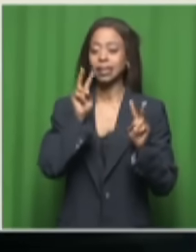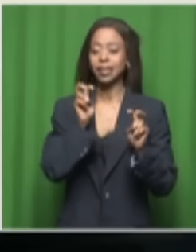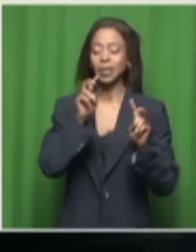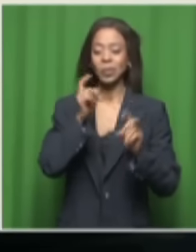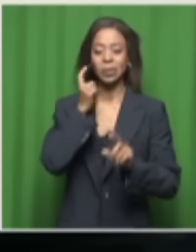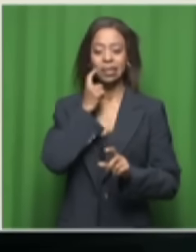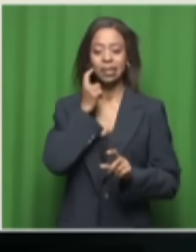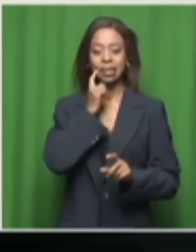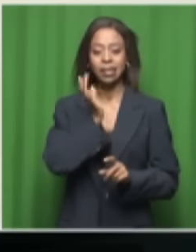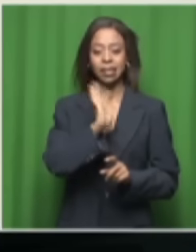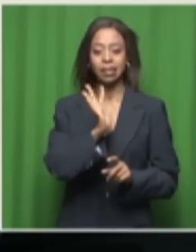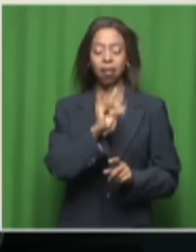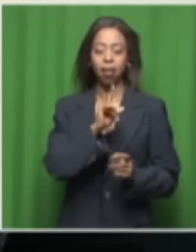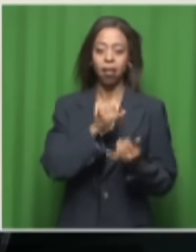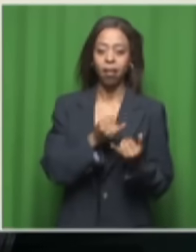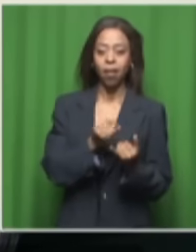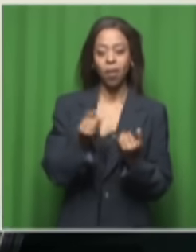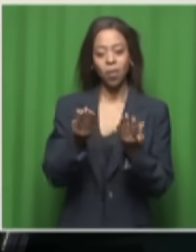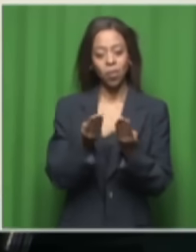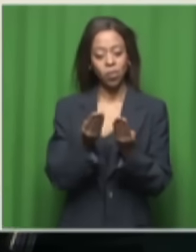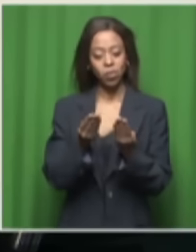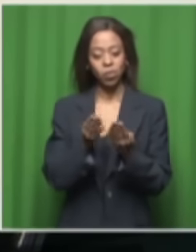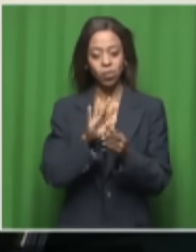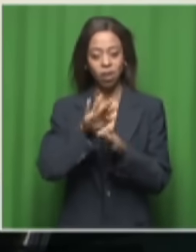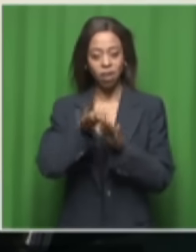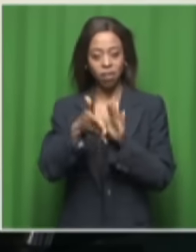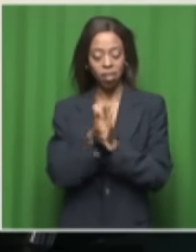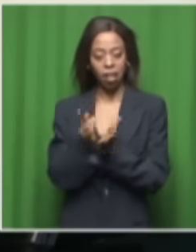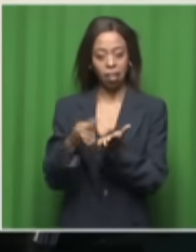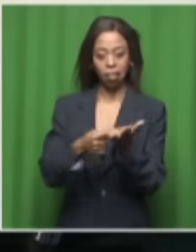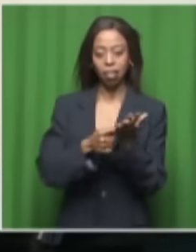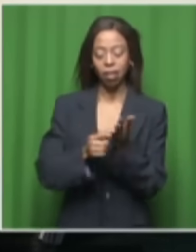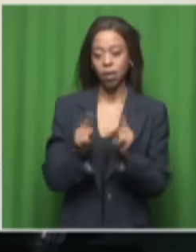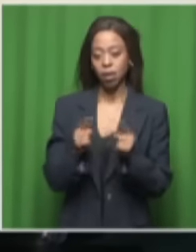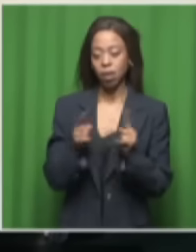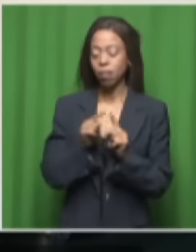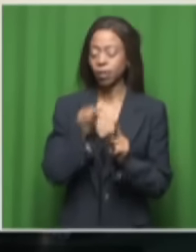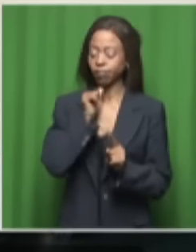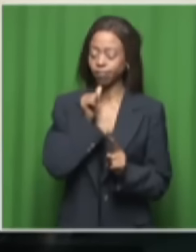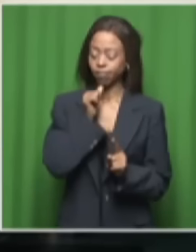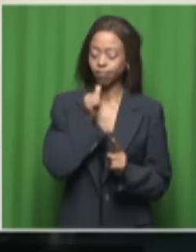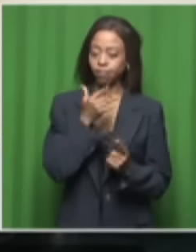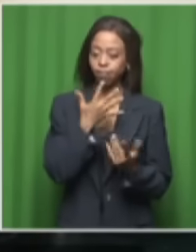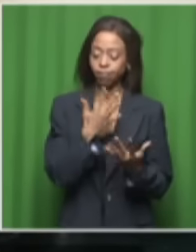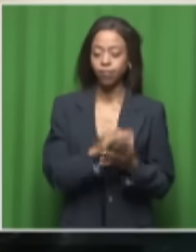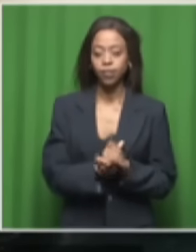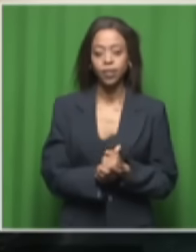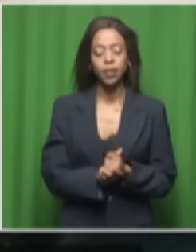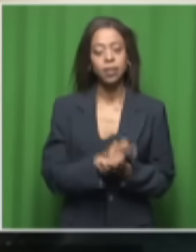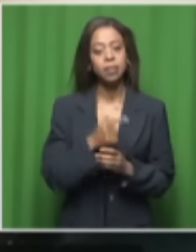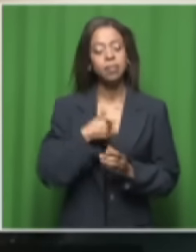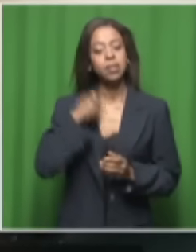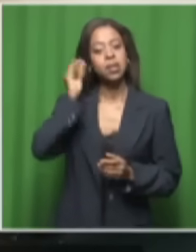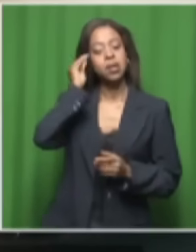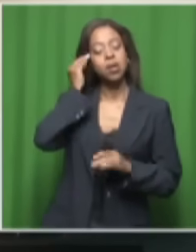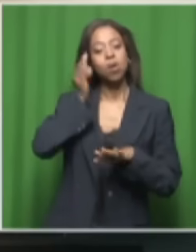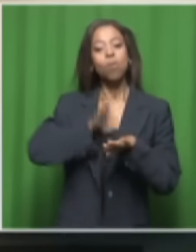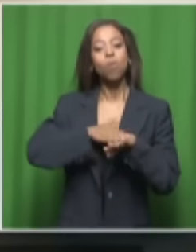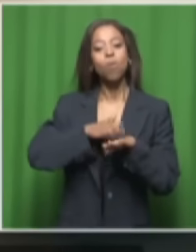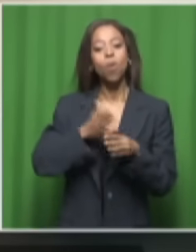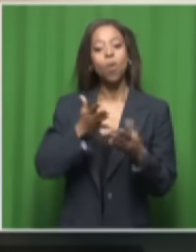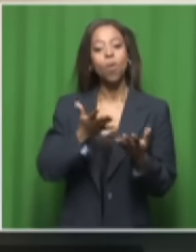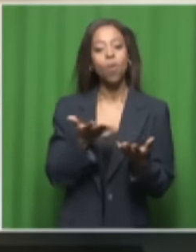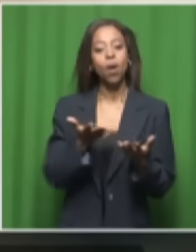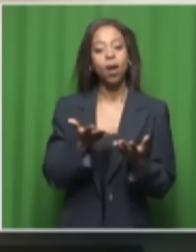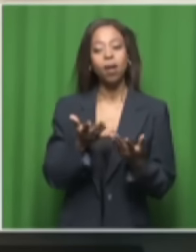difficult to cover it in a short amount of time. But let's try and get as much as we can to end this. What always got me was obviously there's, Prof, let